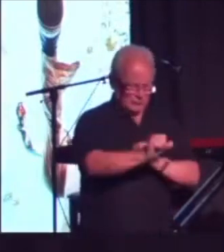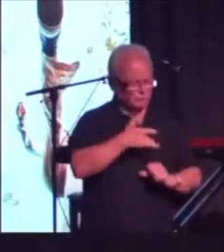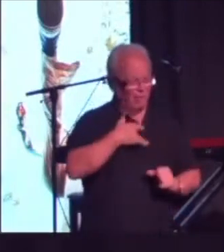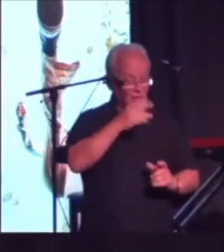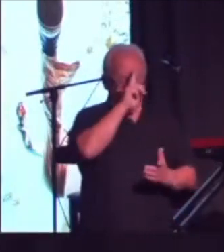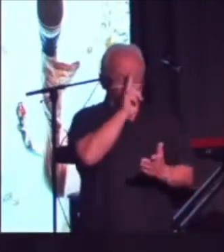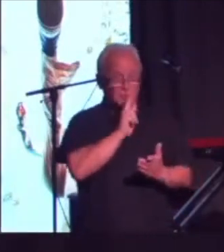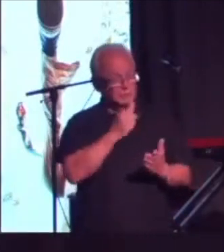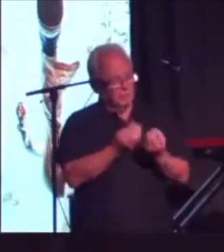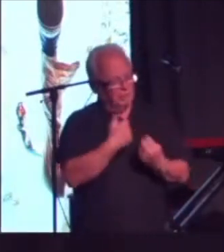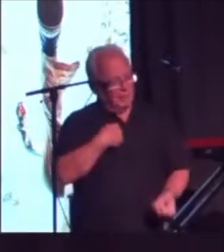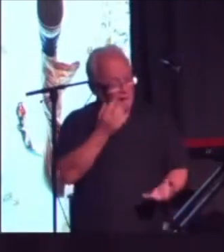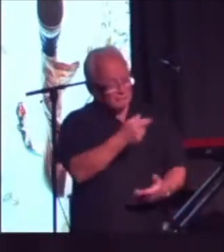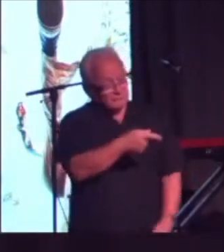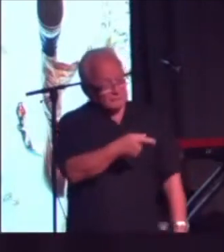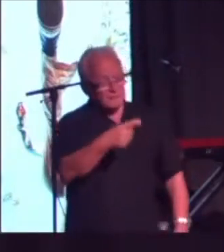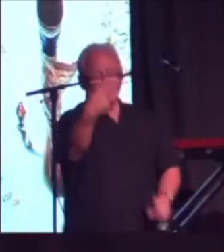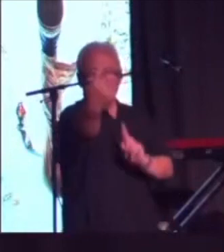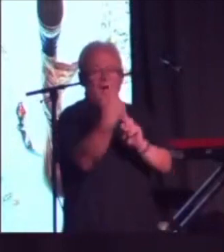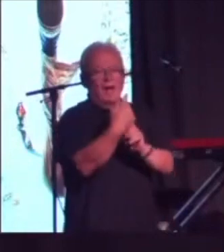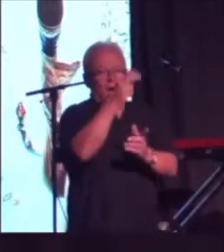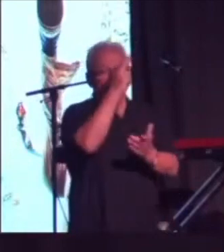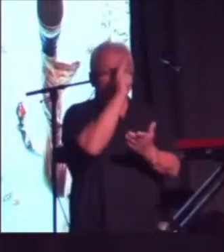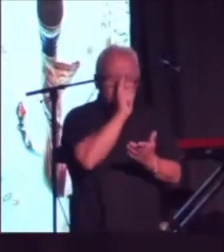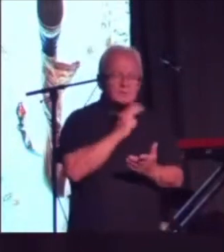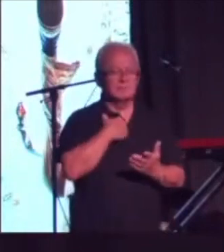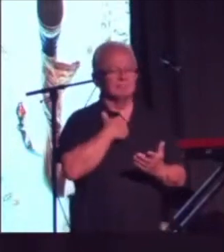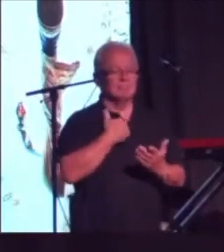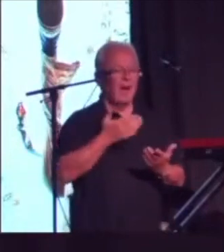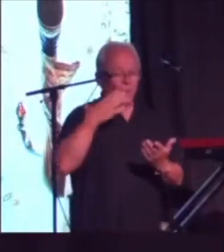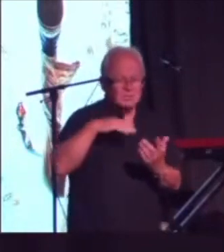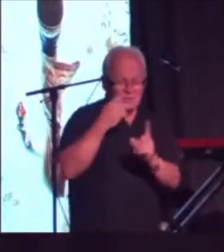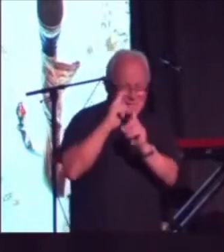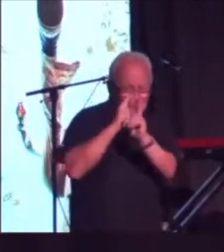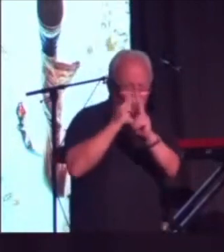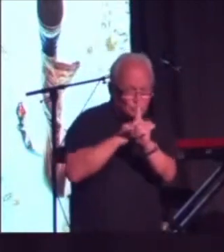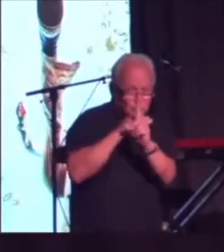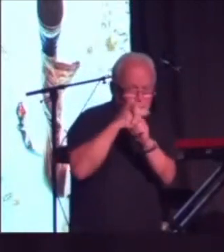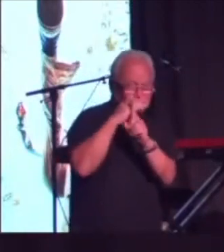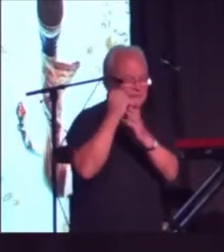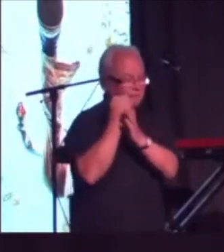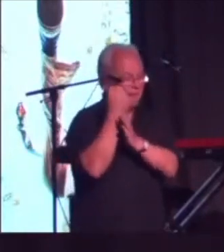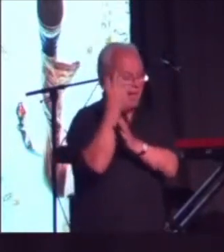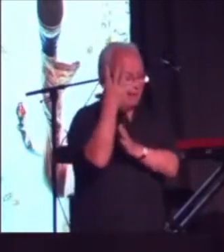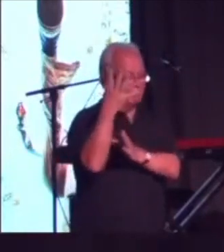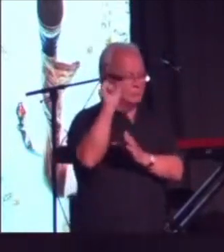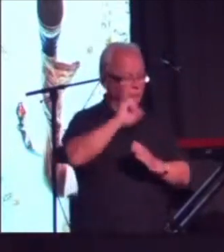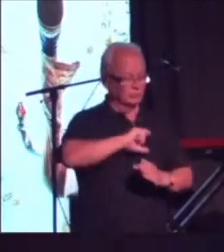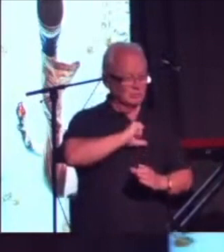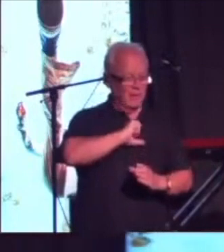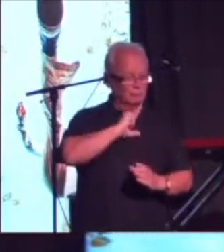who will be honest with me, who is so committed to your progress, to your growth, to your character, that they will love you